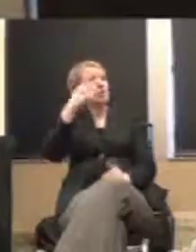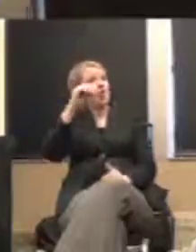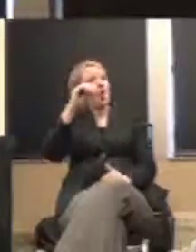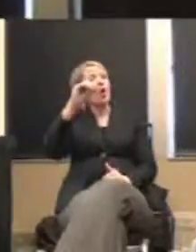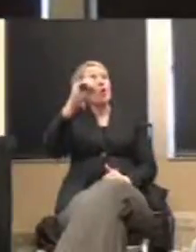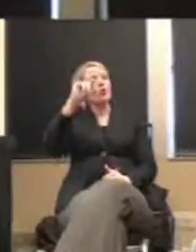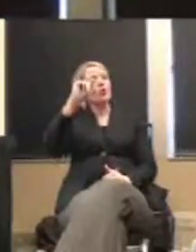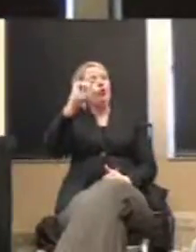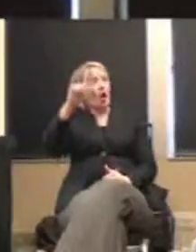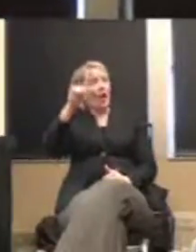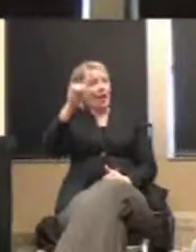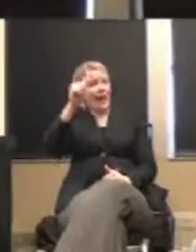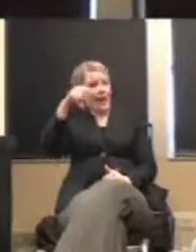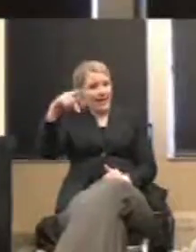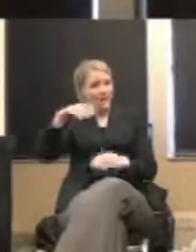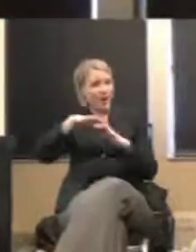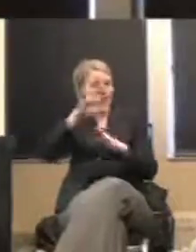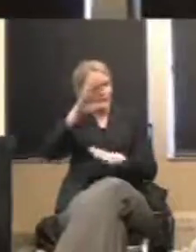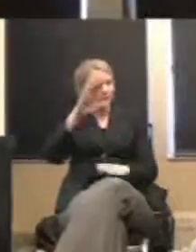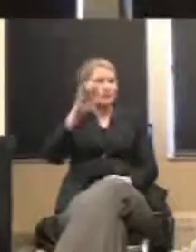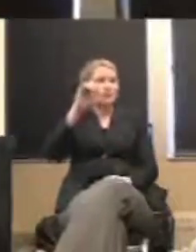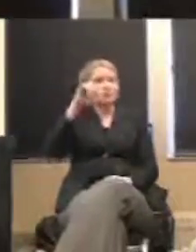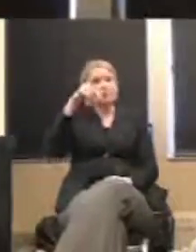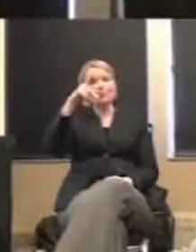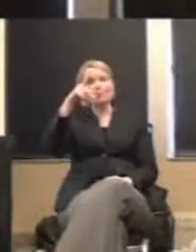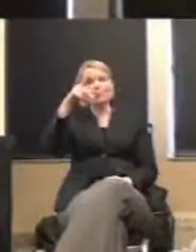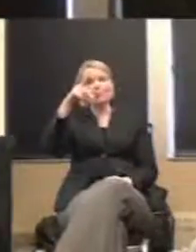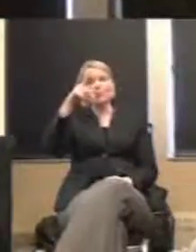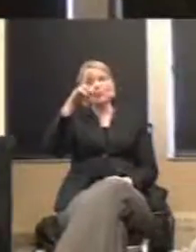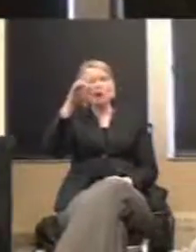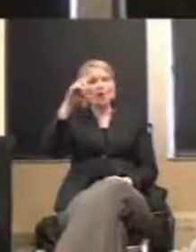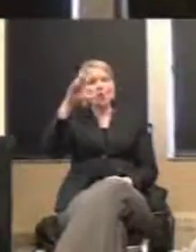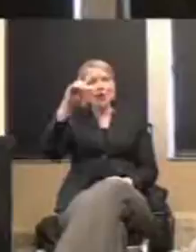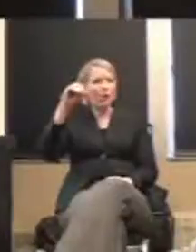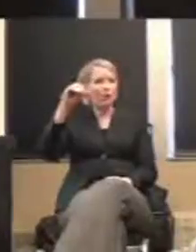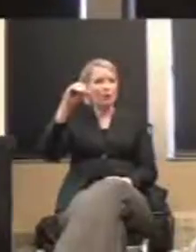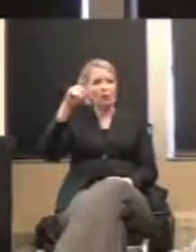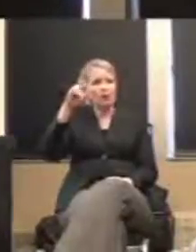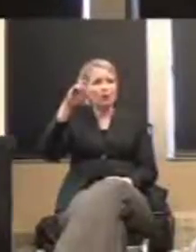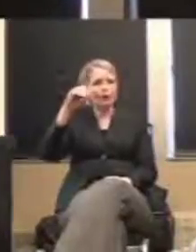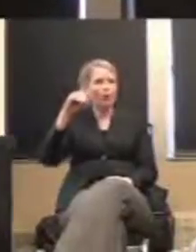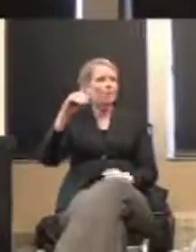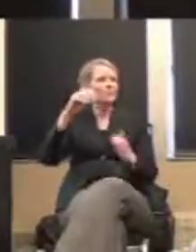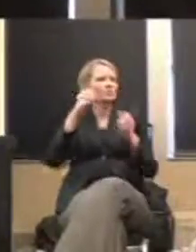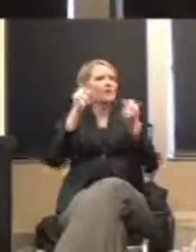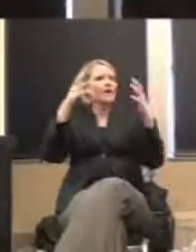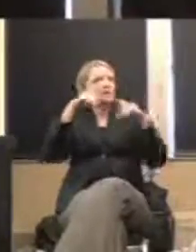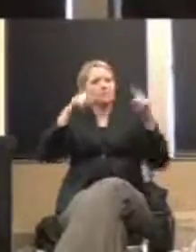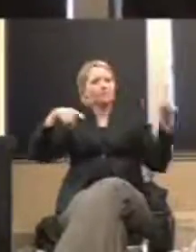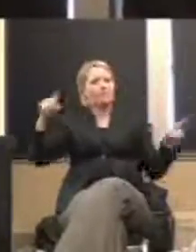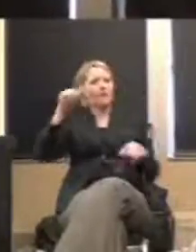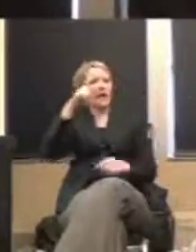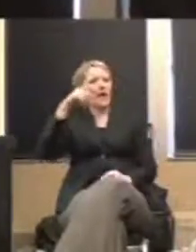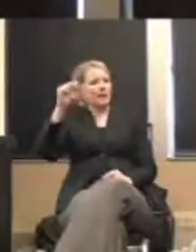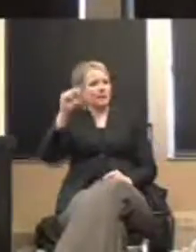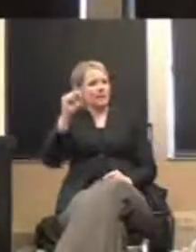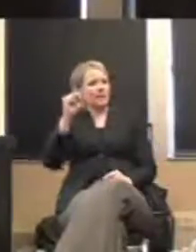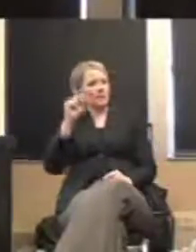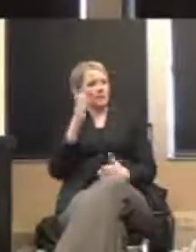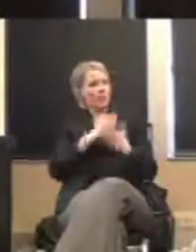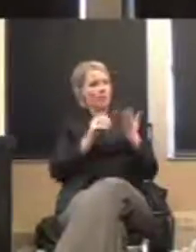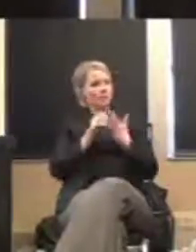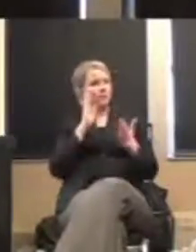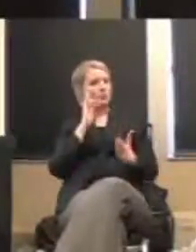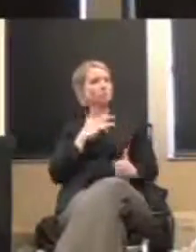iPad. There's Perliquo, there's Augie. And you're going to see that some students have an inkling for technology, and so